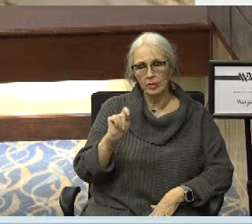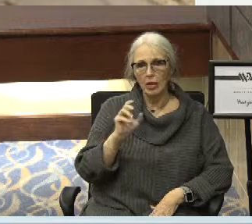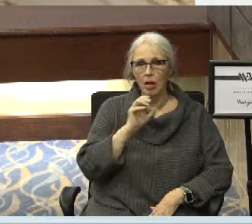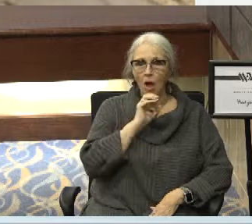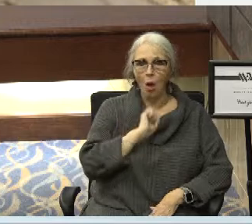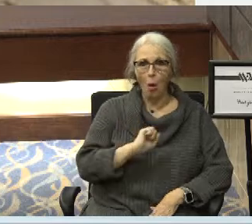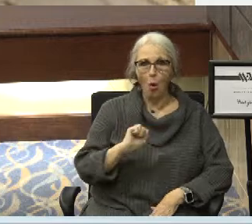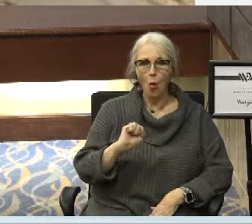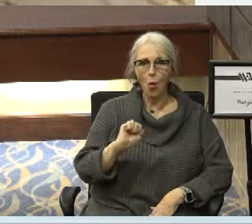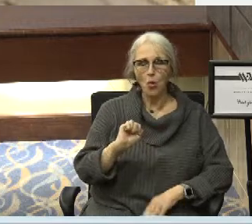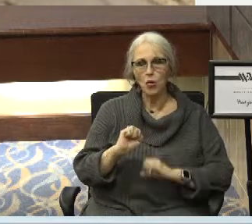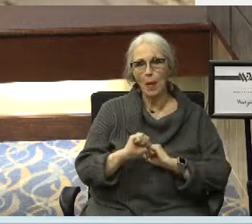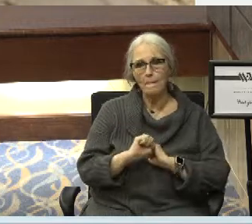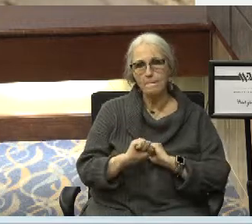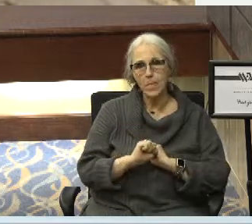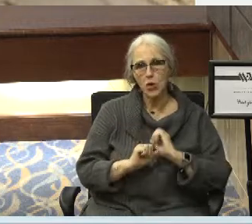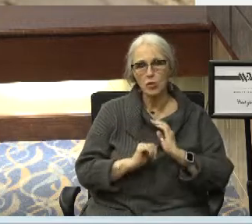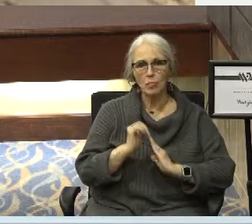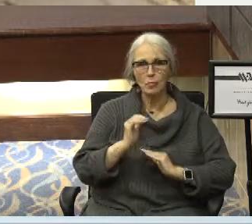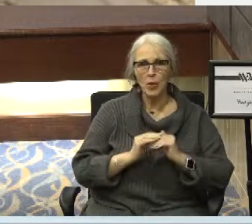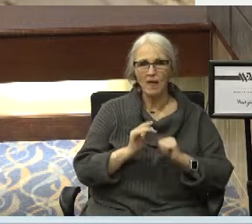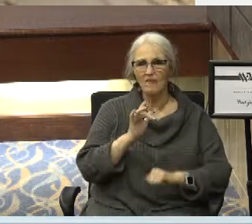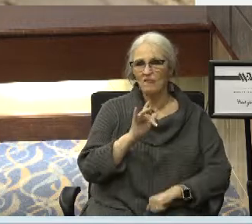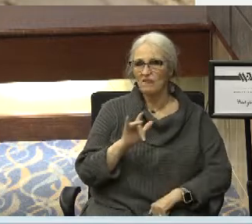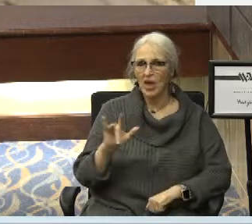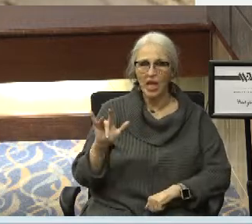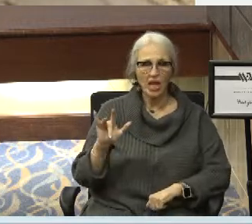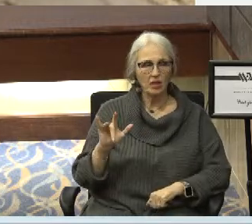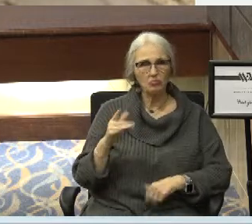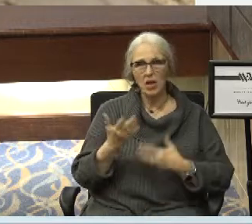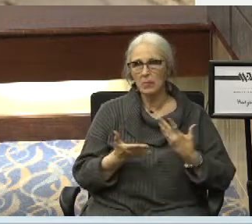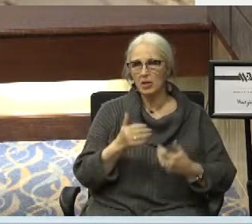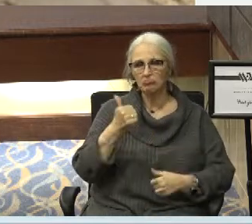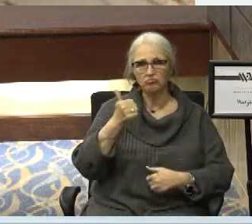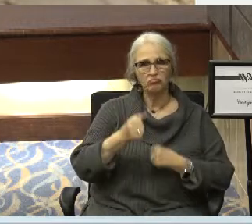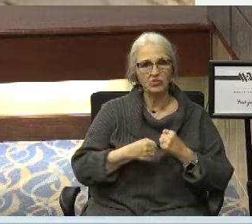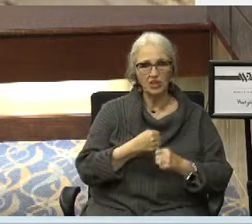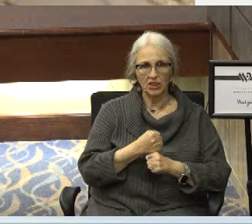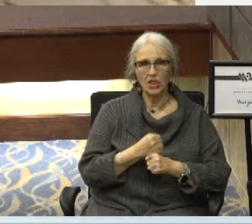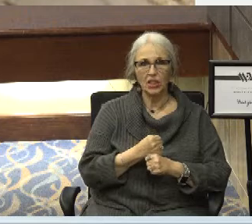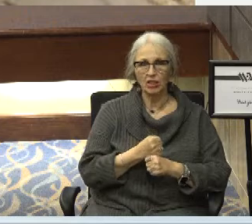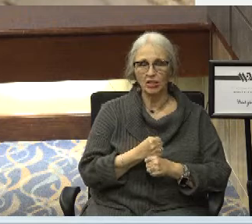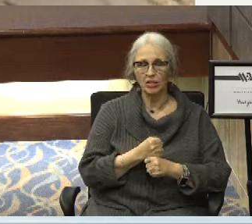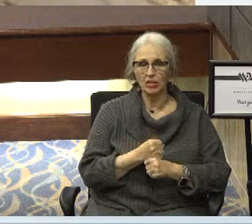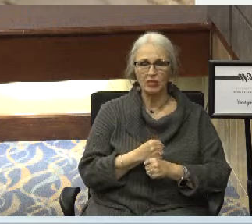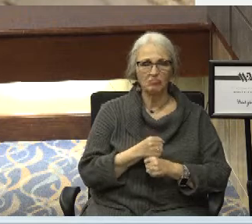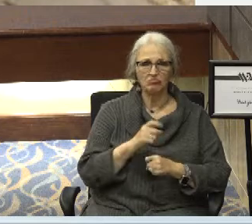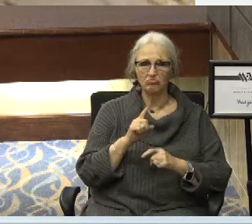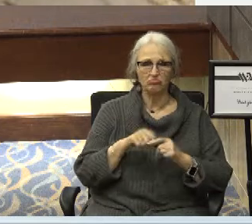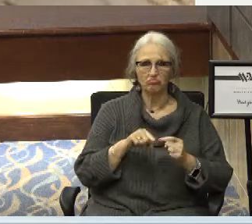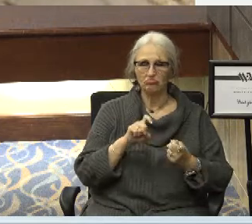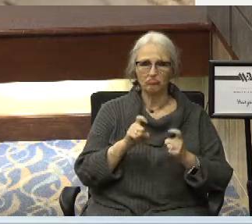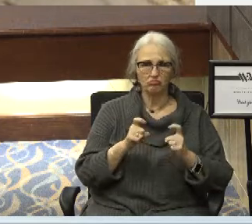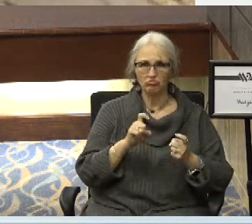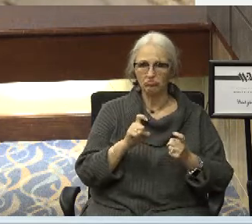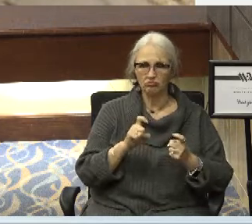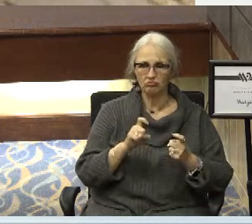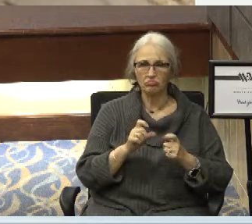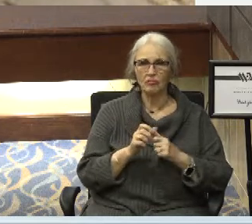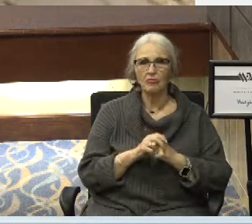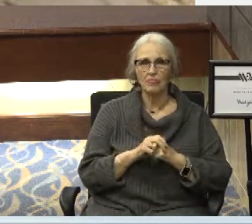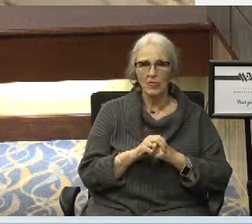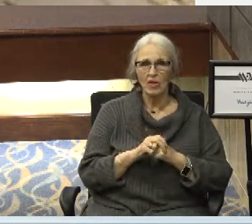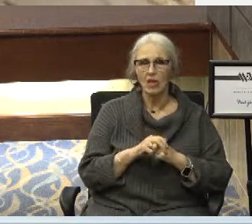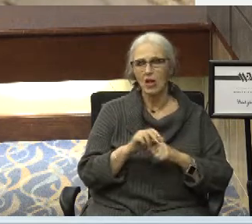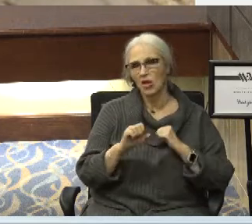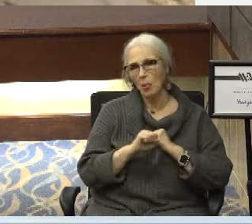old commercial building that's been vacant for probably over a decade. It's a non-conforming building,